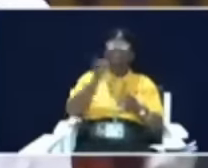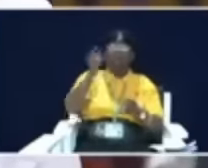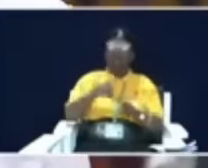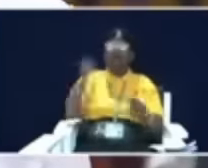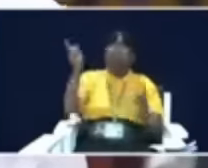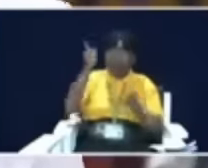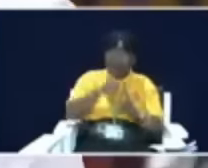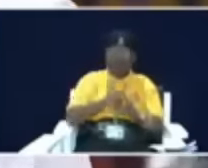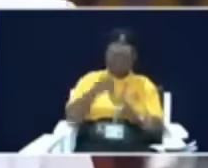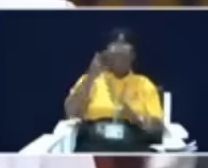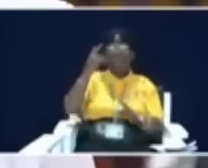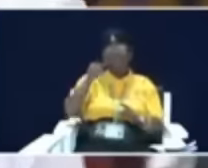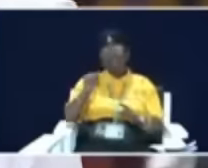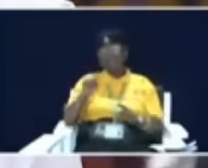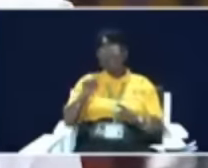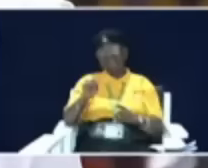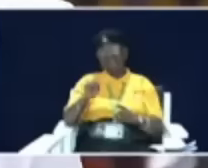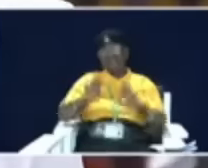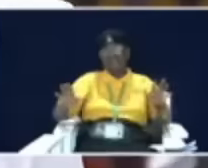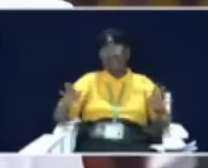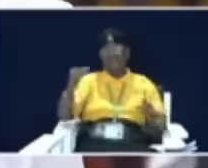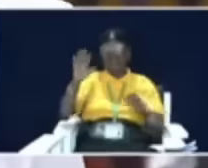talk a little more about Red Sea in a moment.